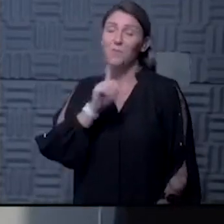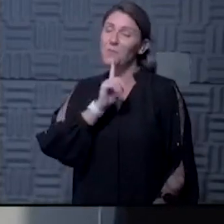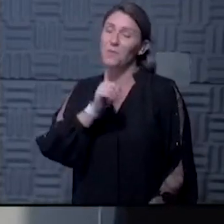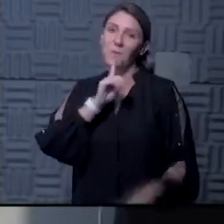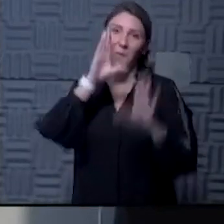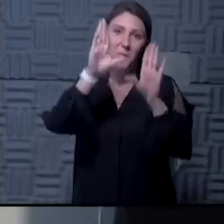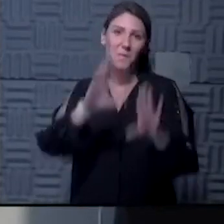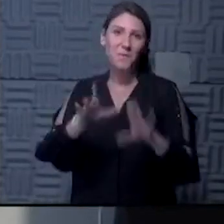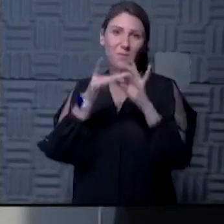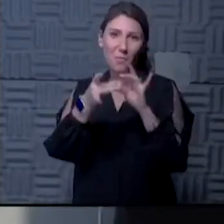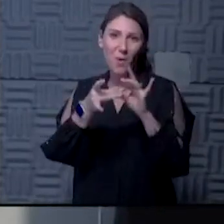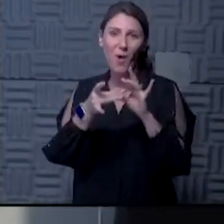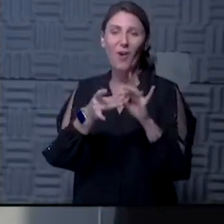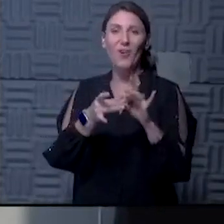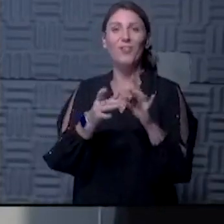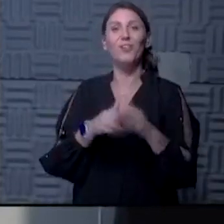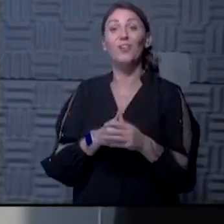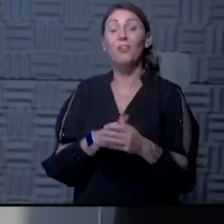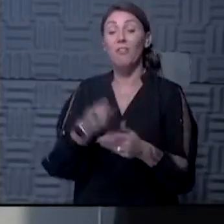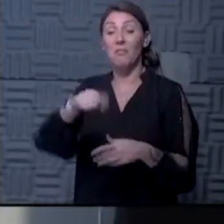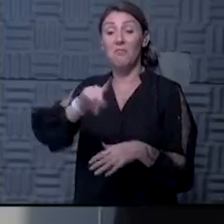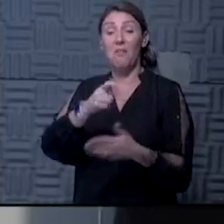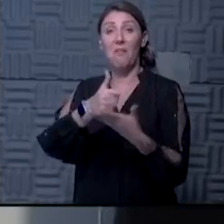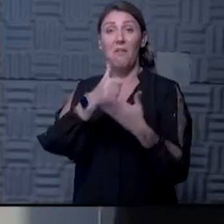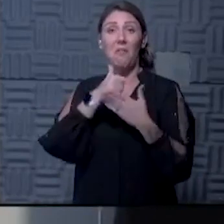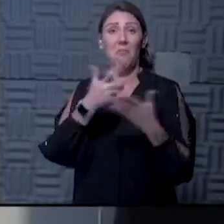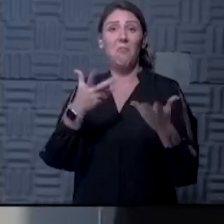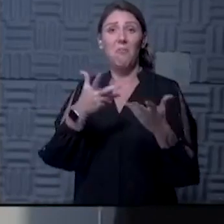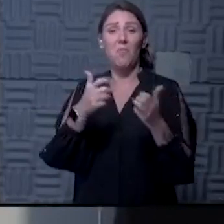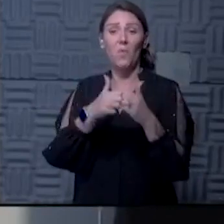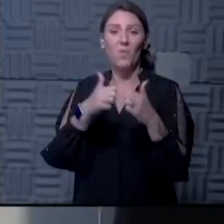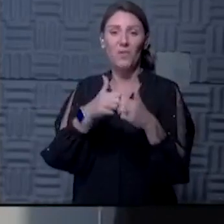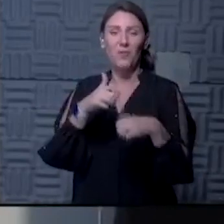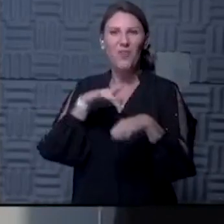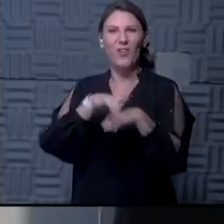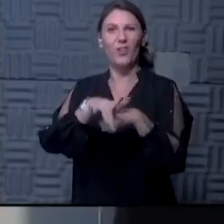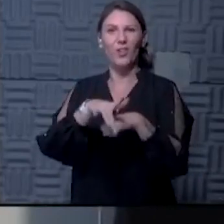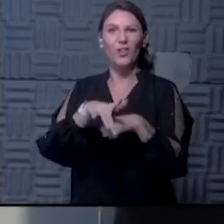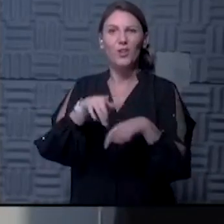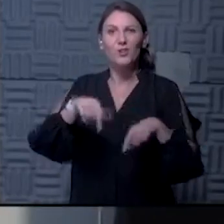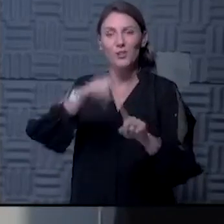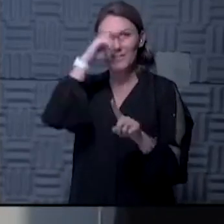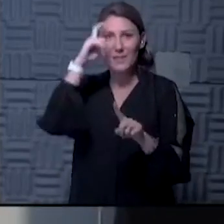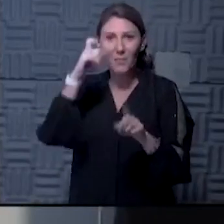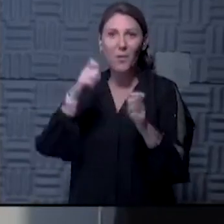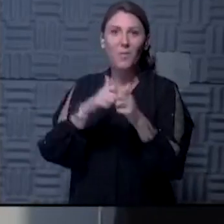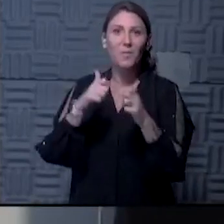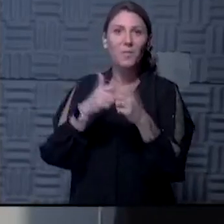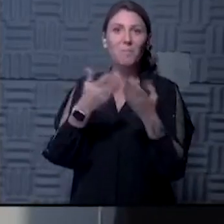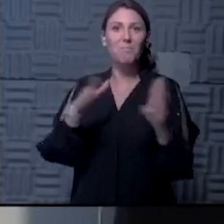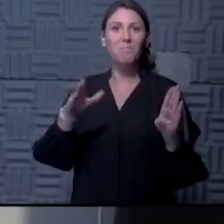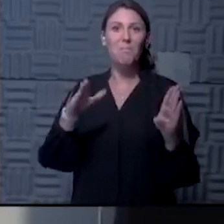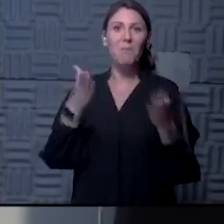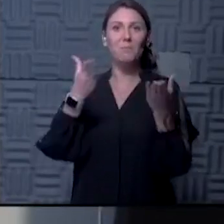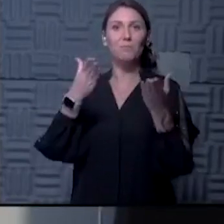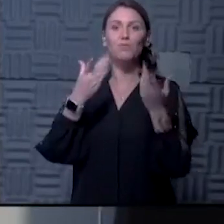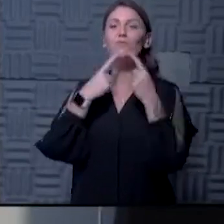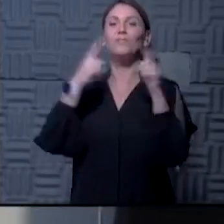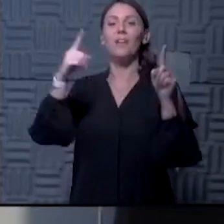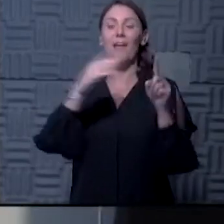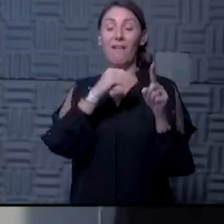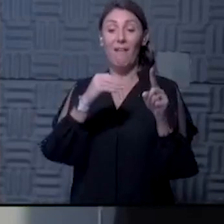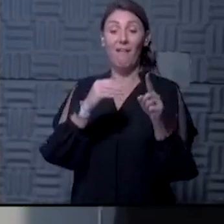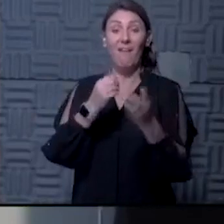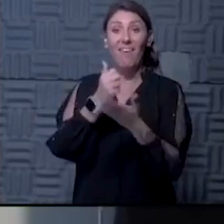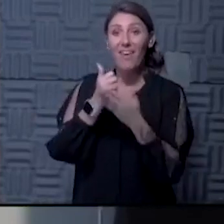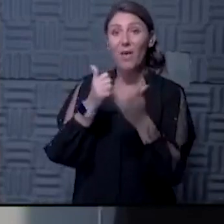work with. They helped us earlier this summer with a PSA encouraging mask wearing, and helped us again this fall with a